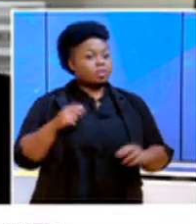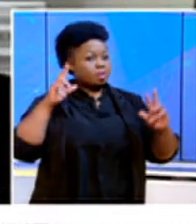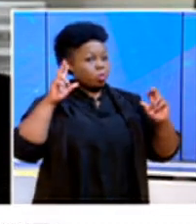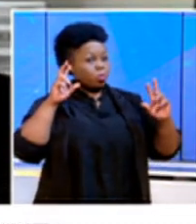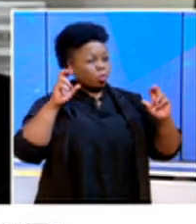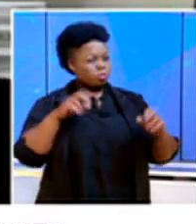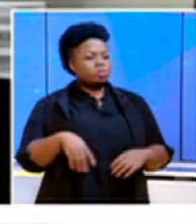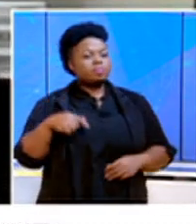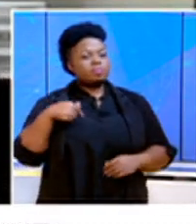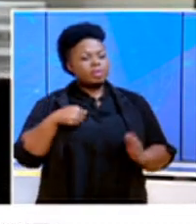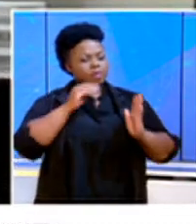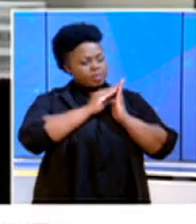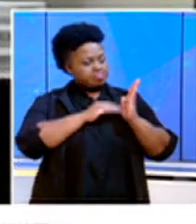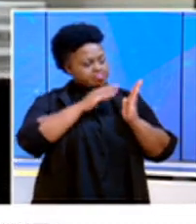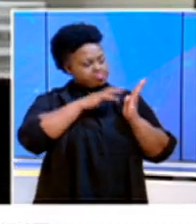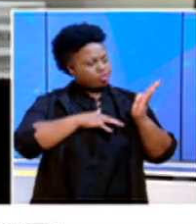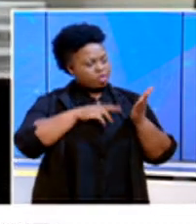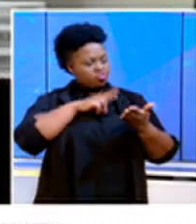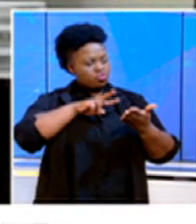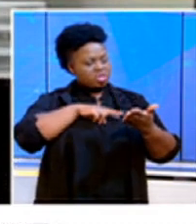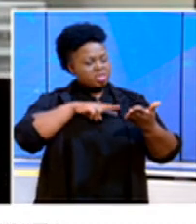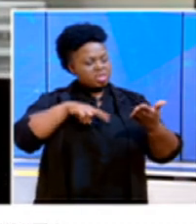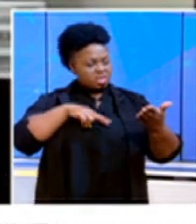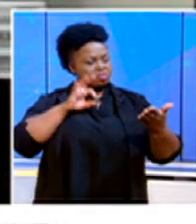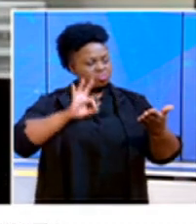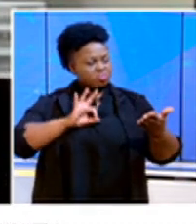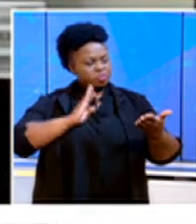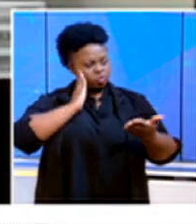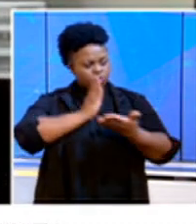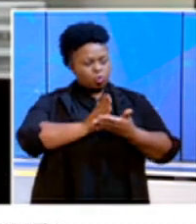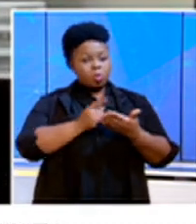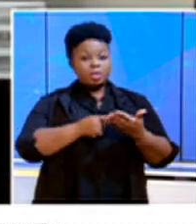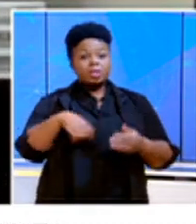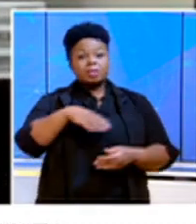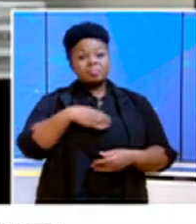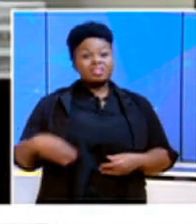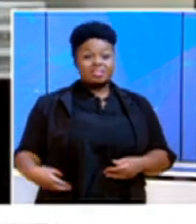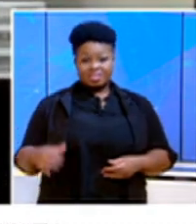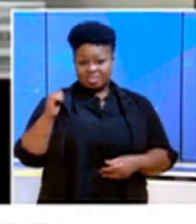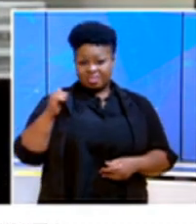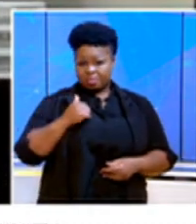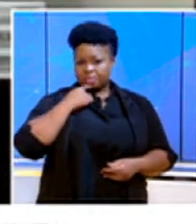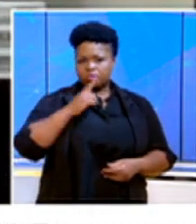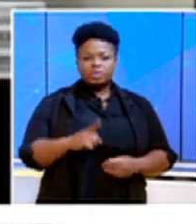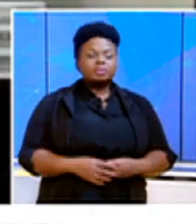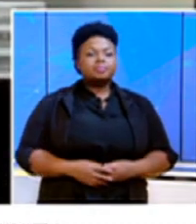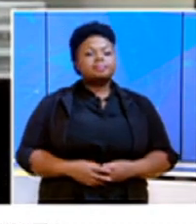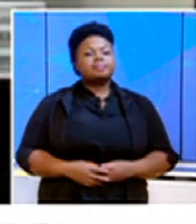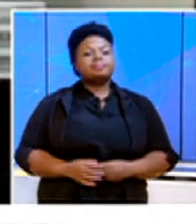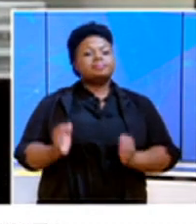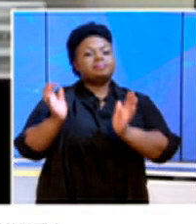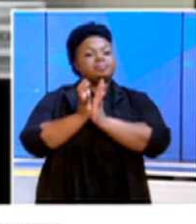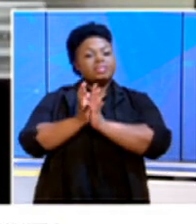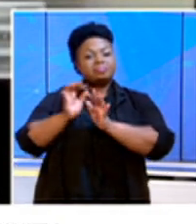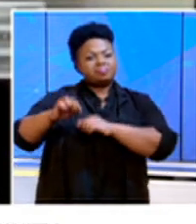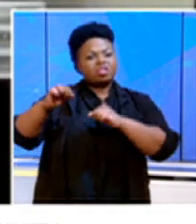got the statement in front of me, so I can speak with more authority. What the President said yesterday was the meeting agreed